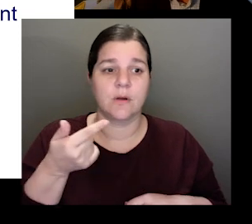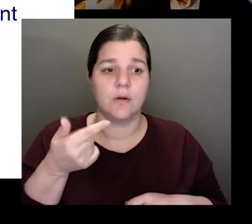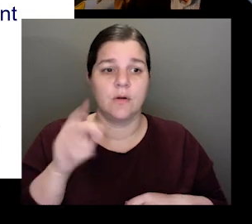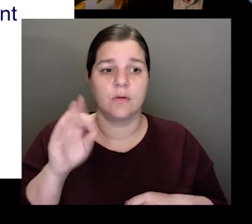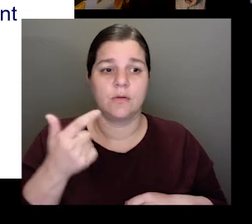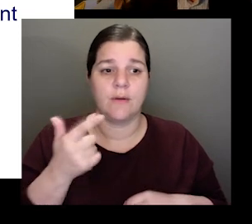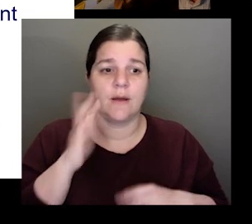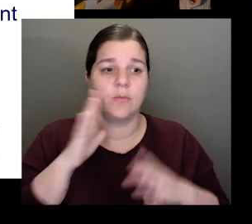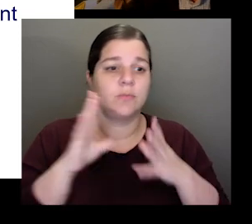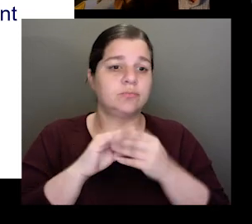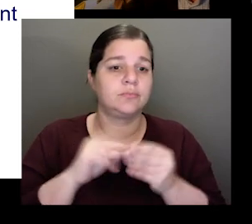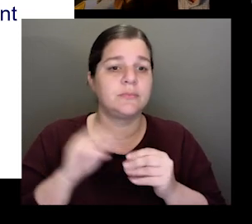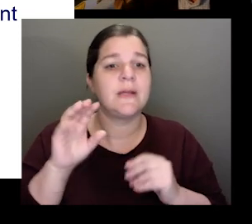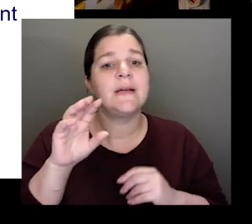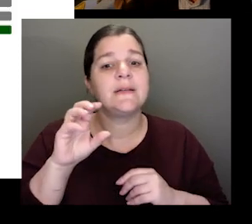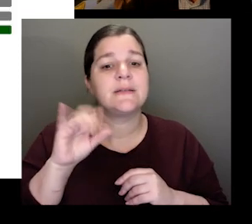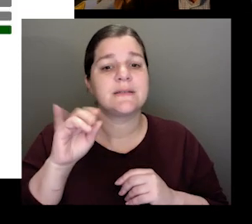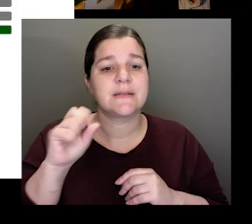Gateway.